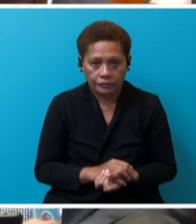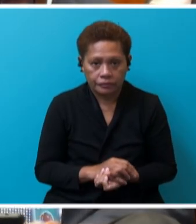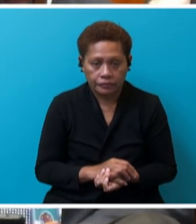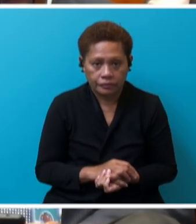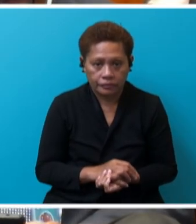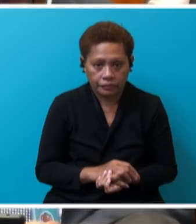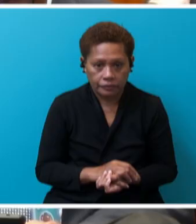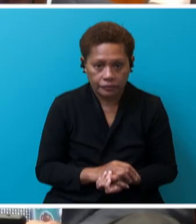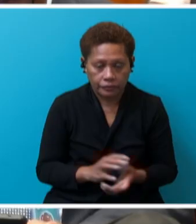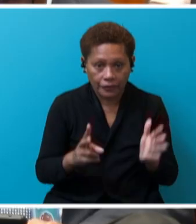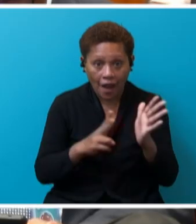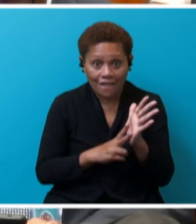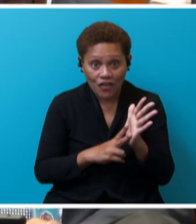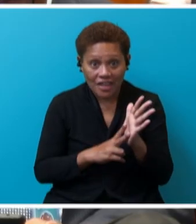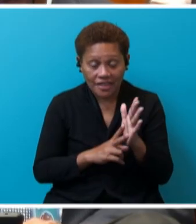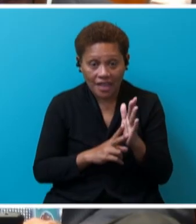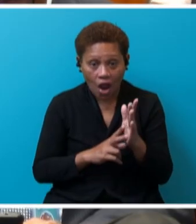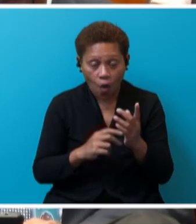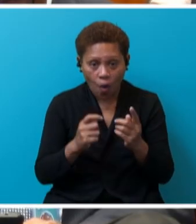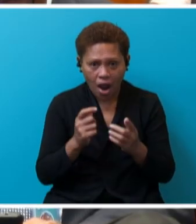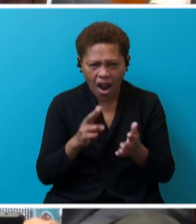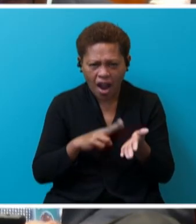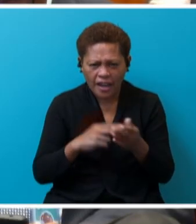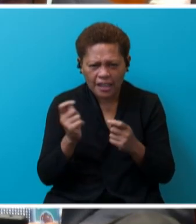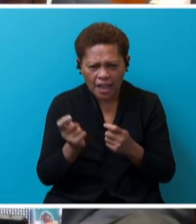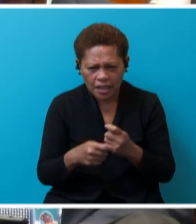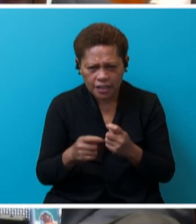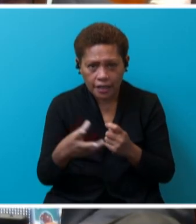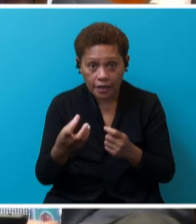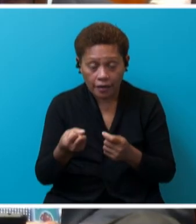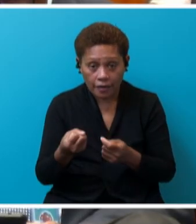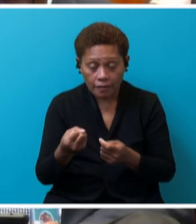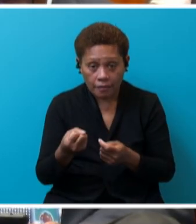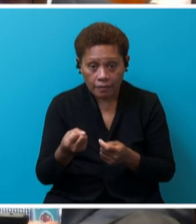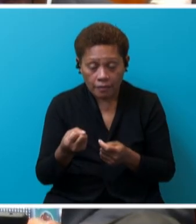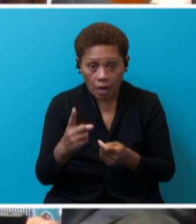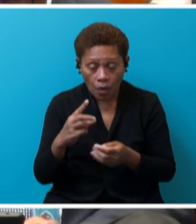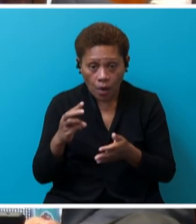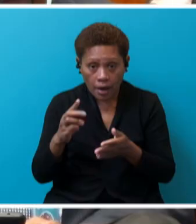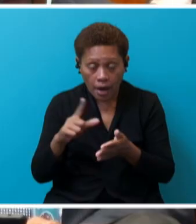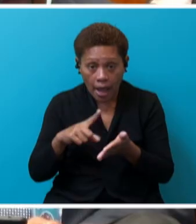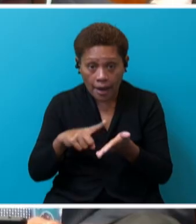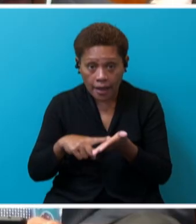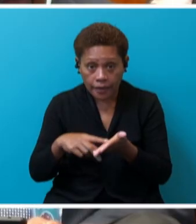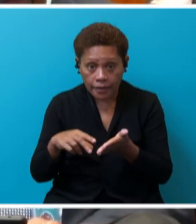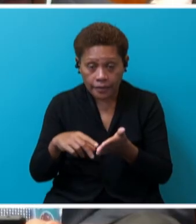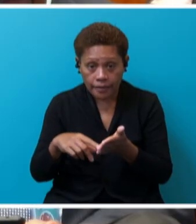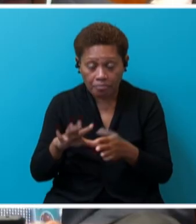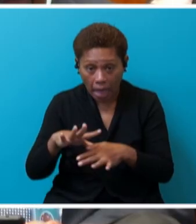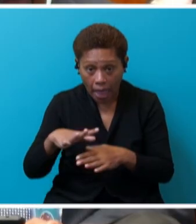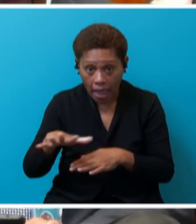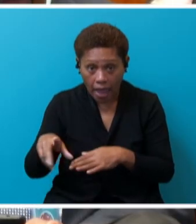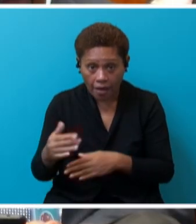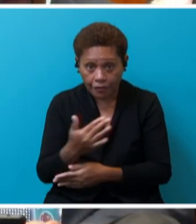At Wunindau Naitasiri, a new package plant with a capacity of 500,000 liters per day was commissioned mid-2023 at a cost of